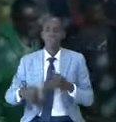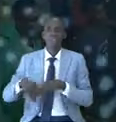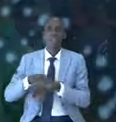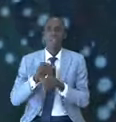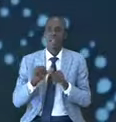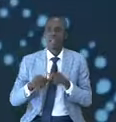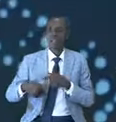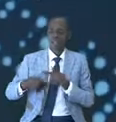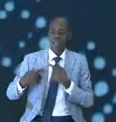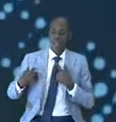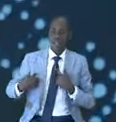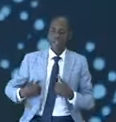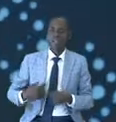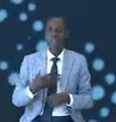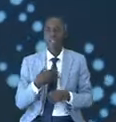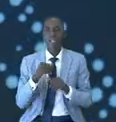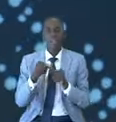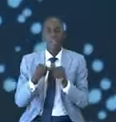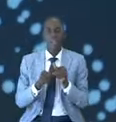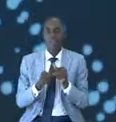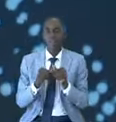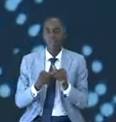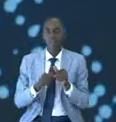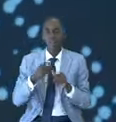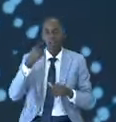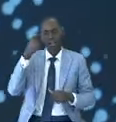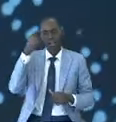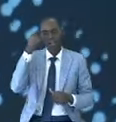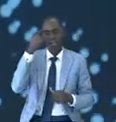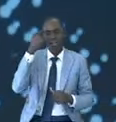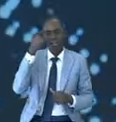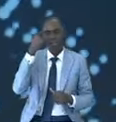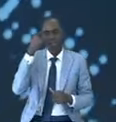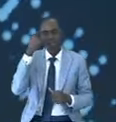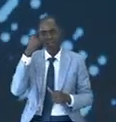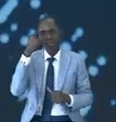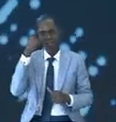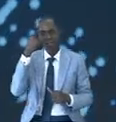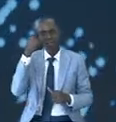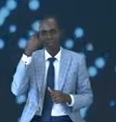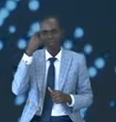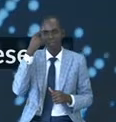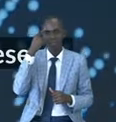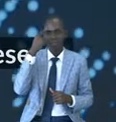over every heart and every mind.